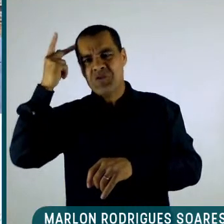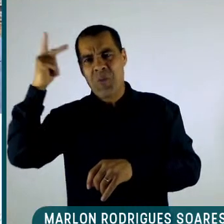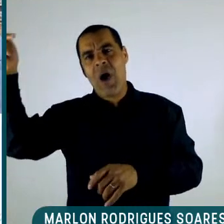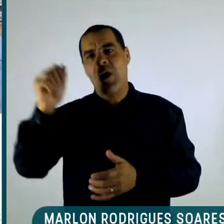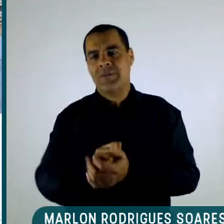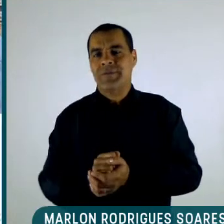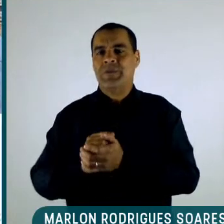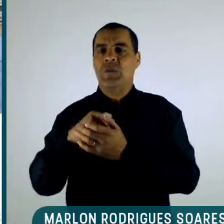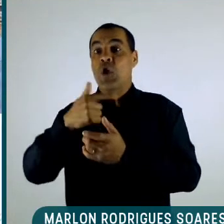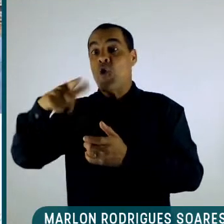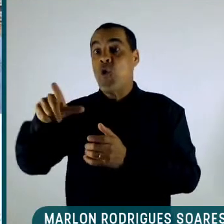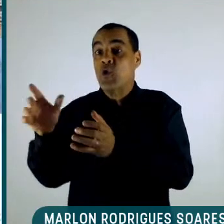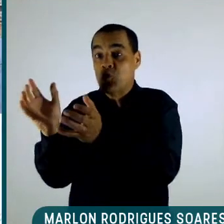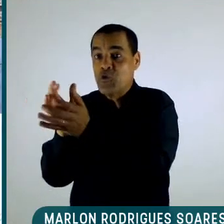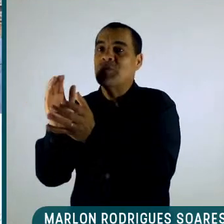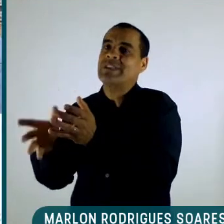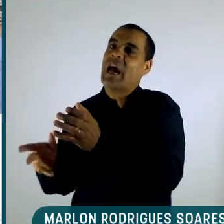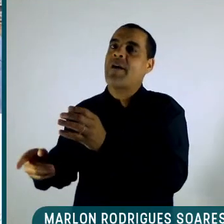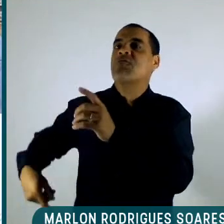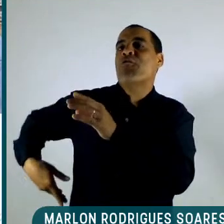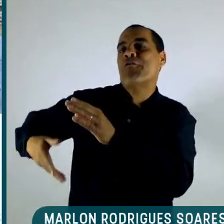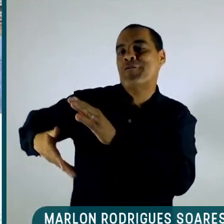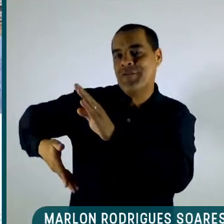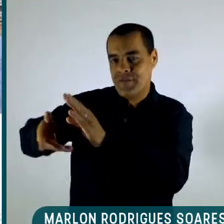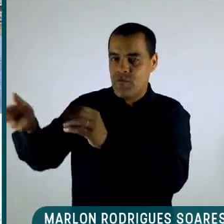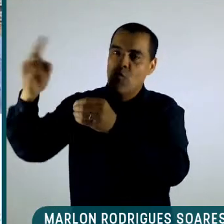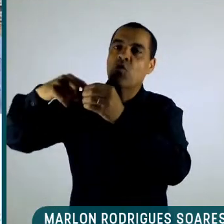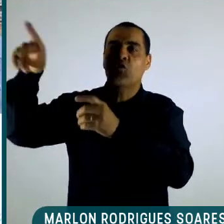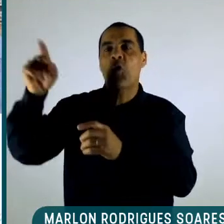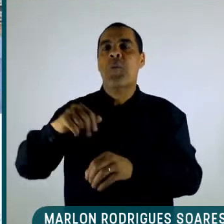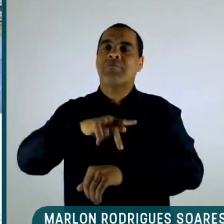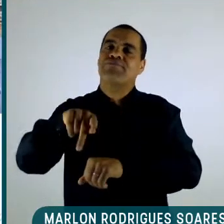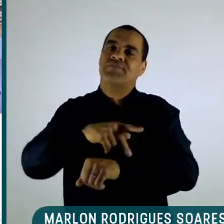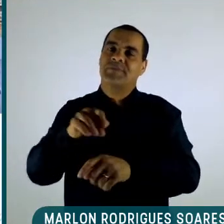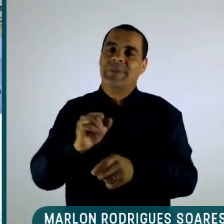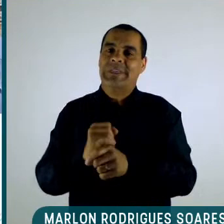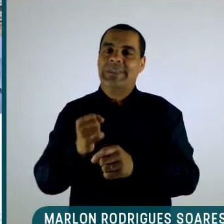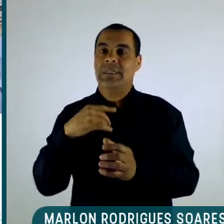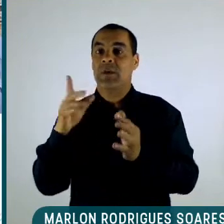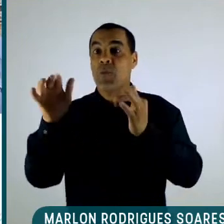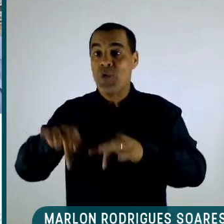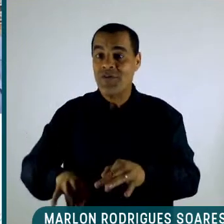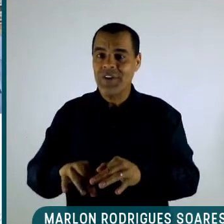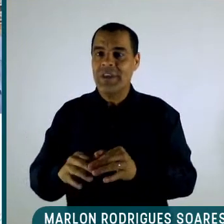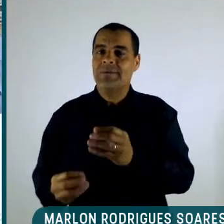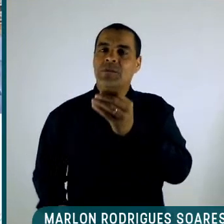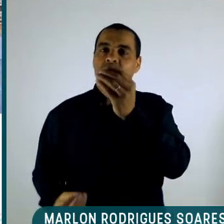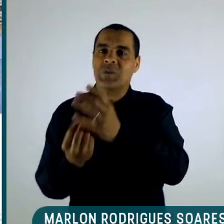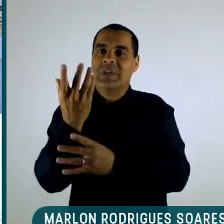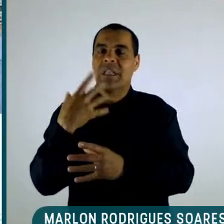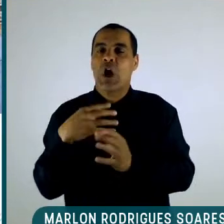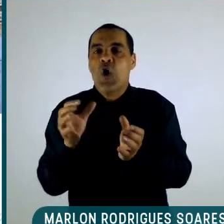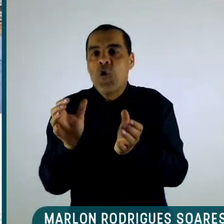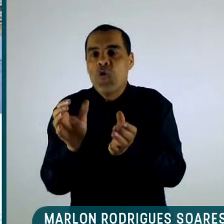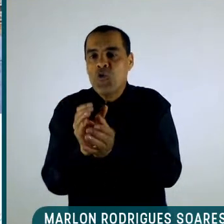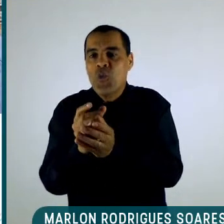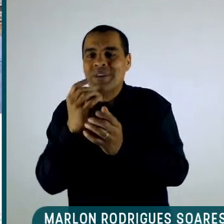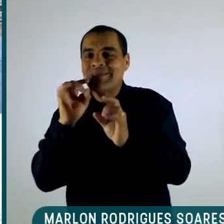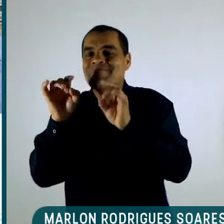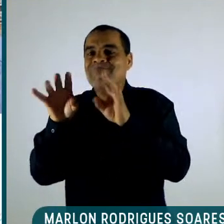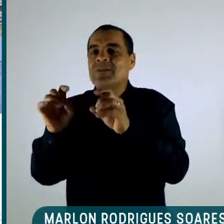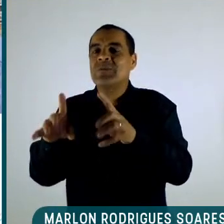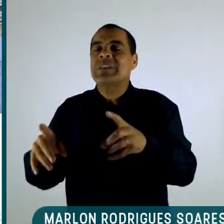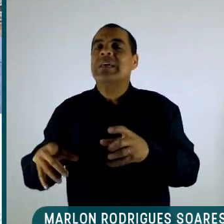group, and today one more group to their country. So we were trying to do that work. And lastly, we created a group